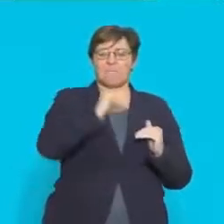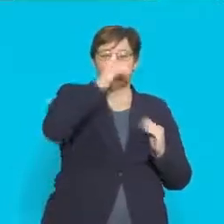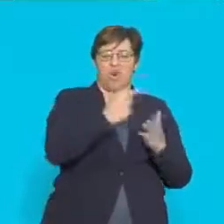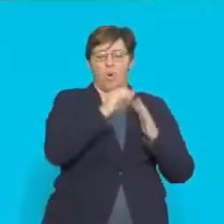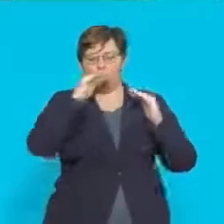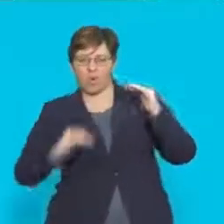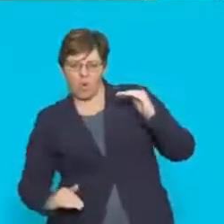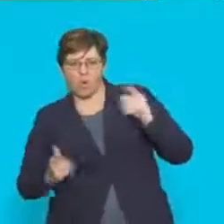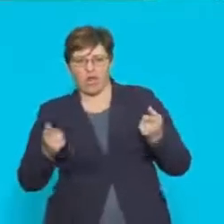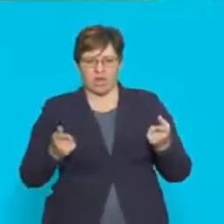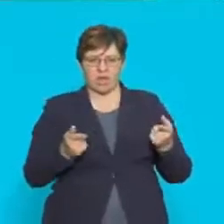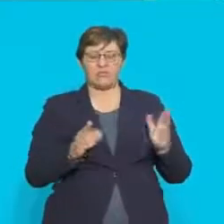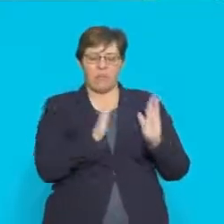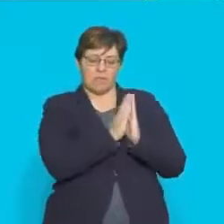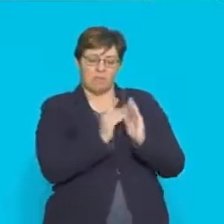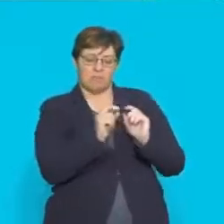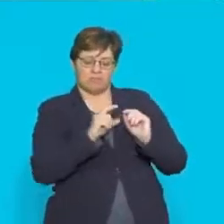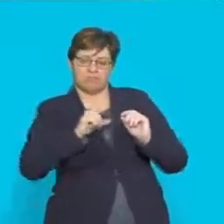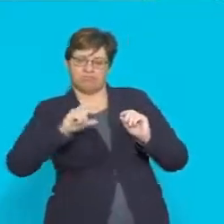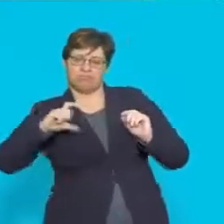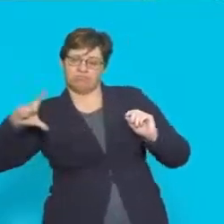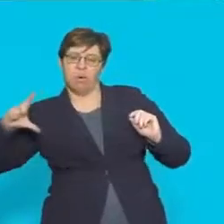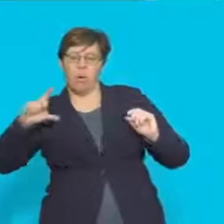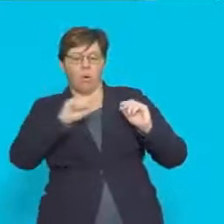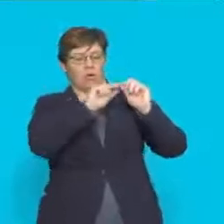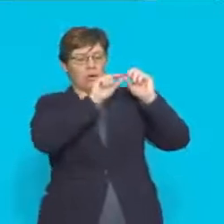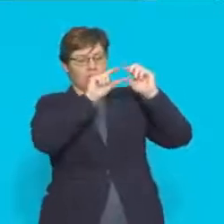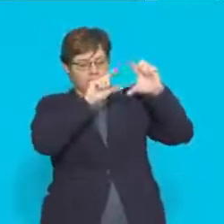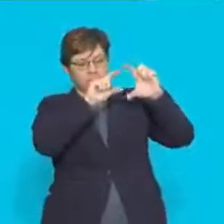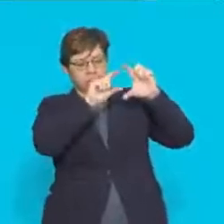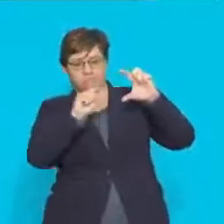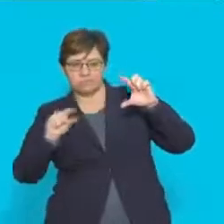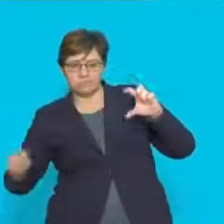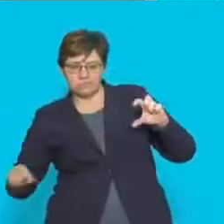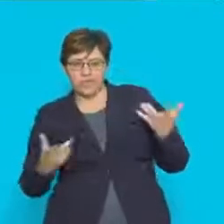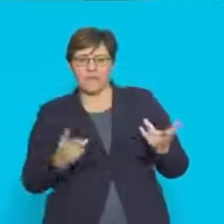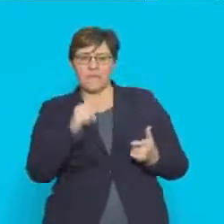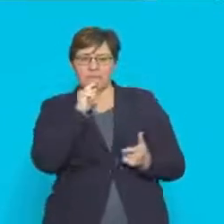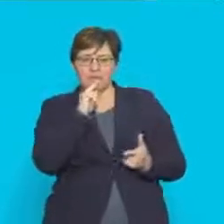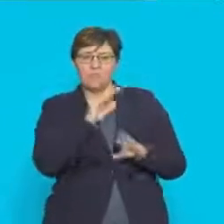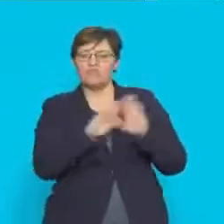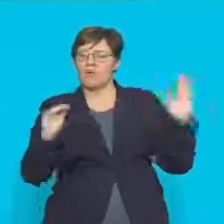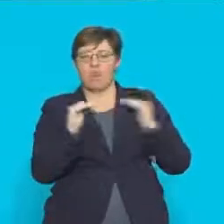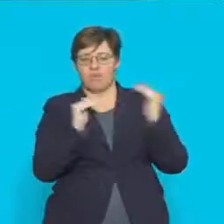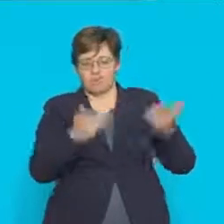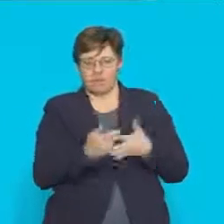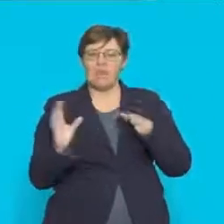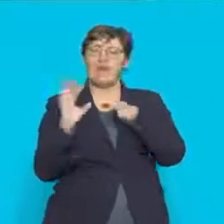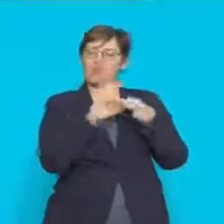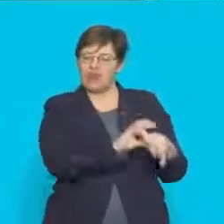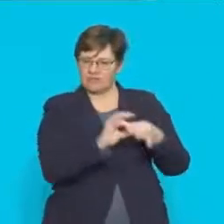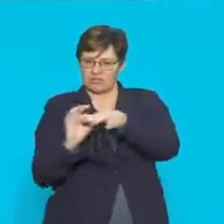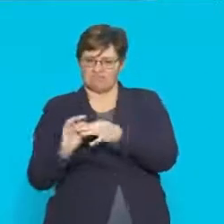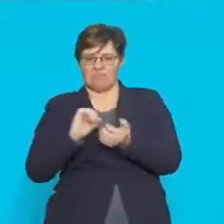the other as you are moving along, right? So what exactly is that about? That's an inequality. That's a relationship